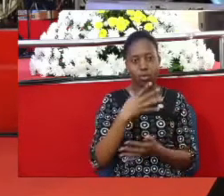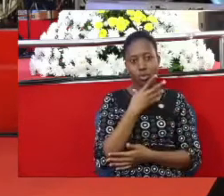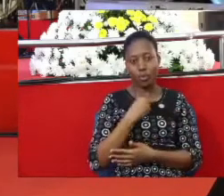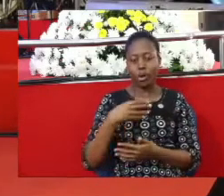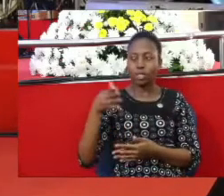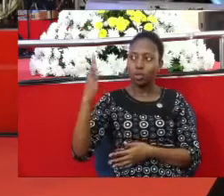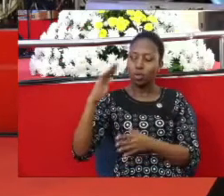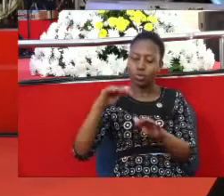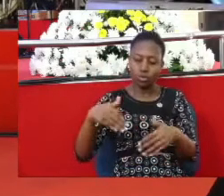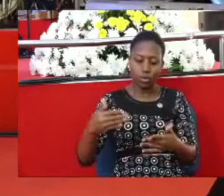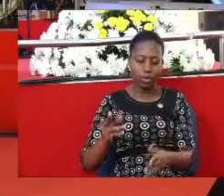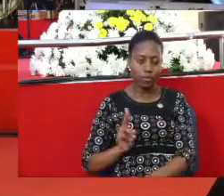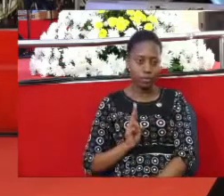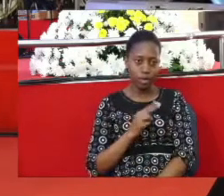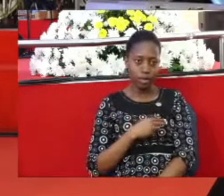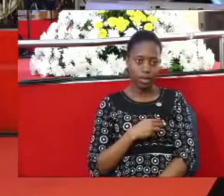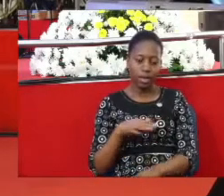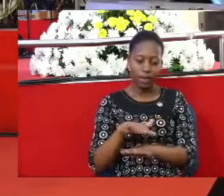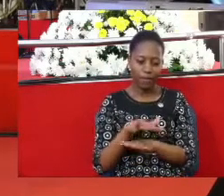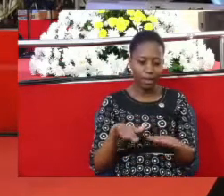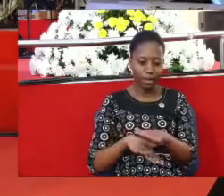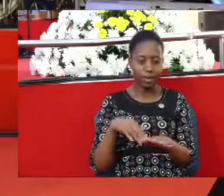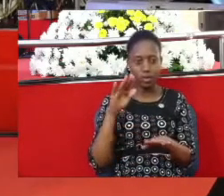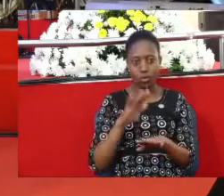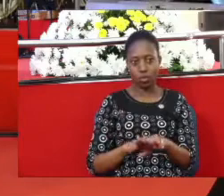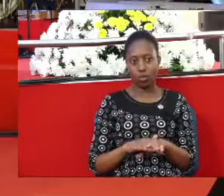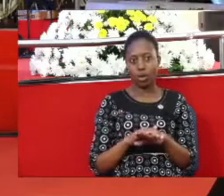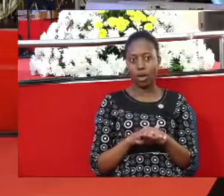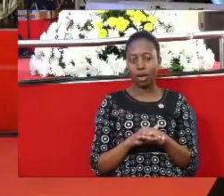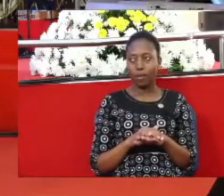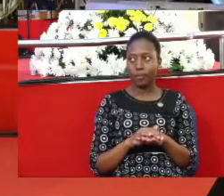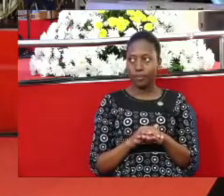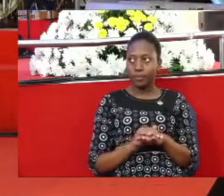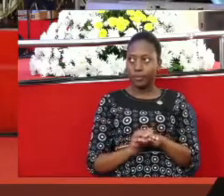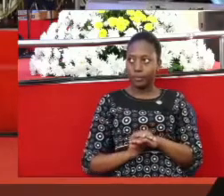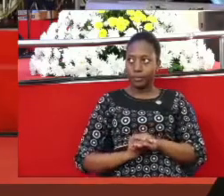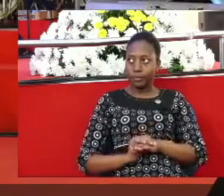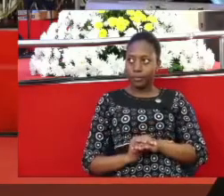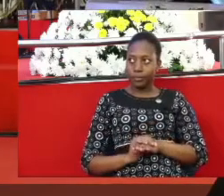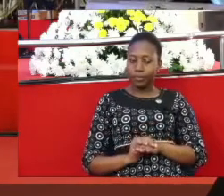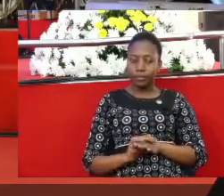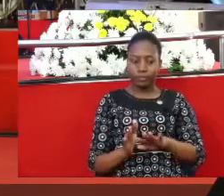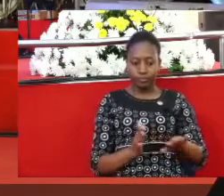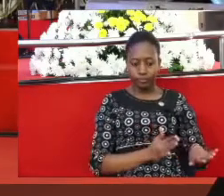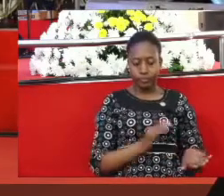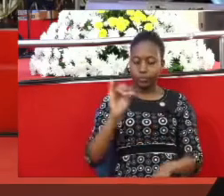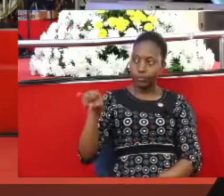Every good gift, James says, every good gift, James 1 verse 17, every good gift and every perfect